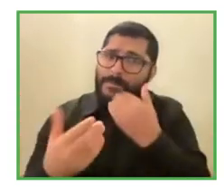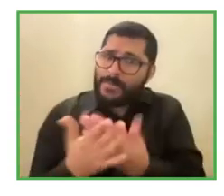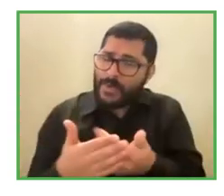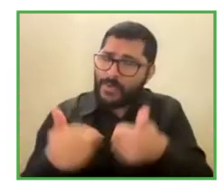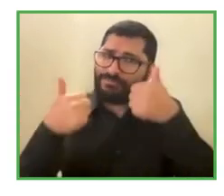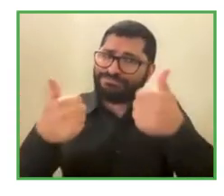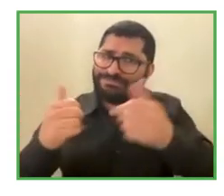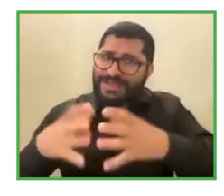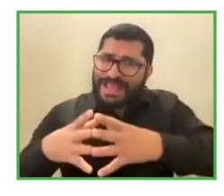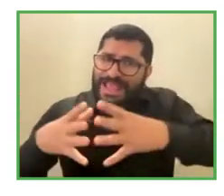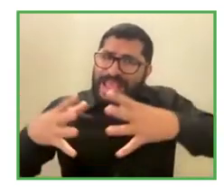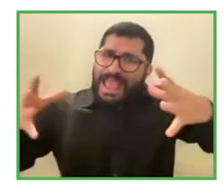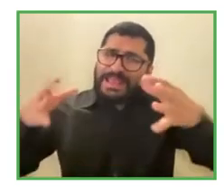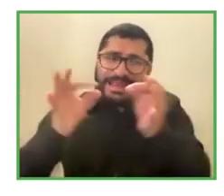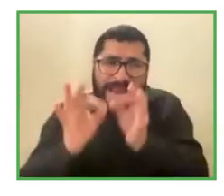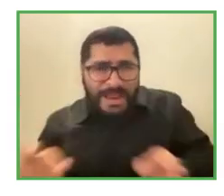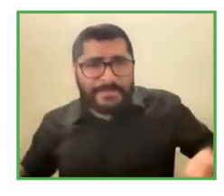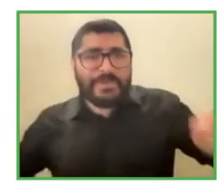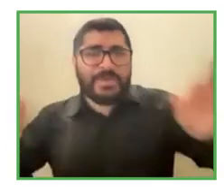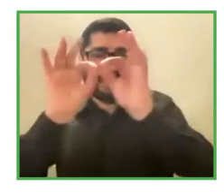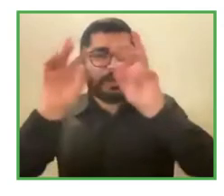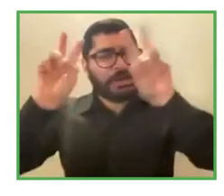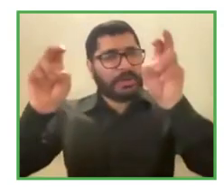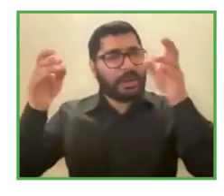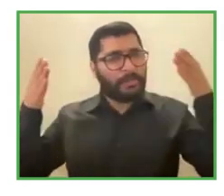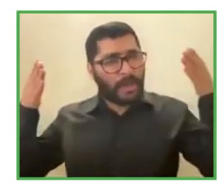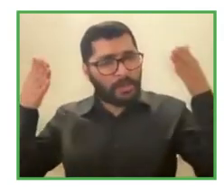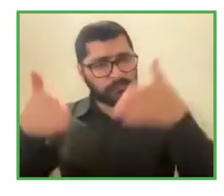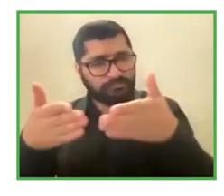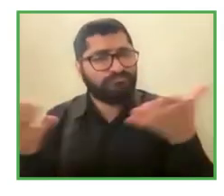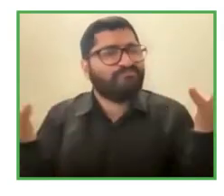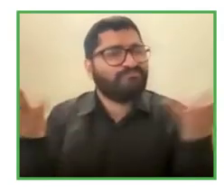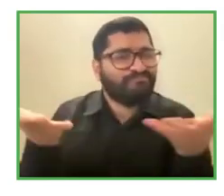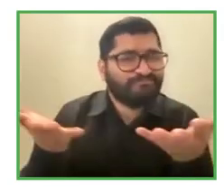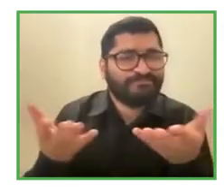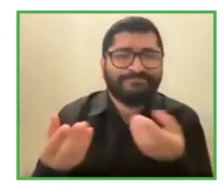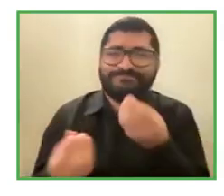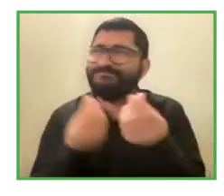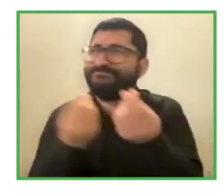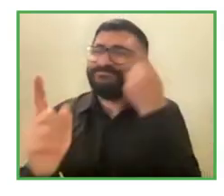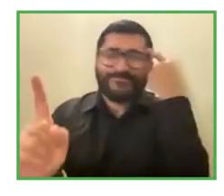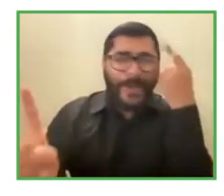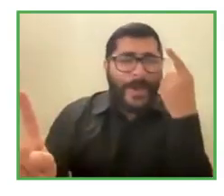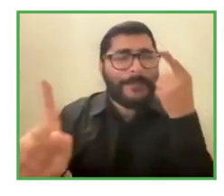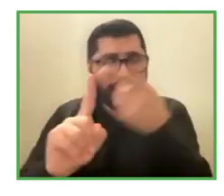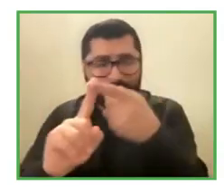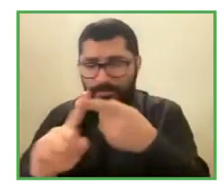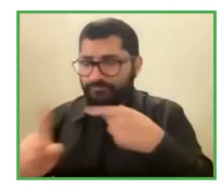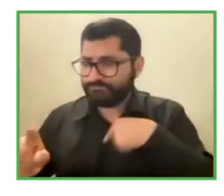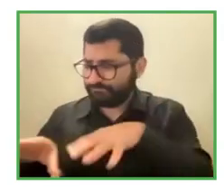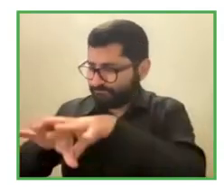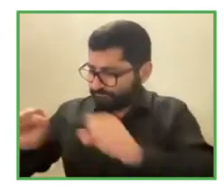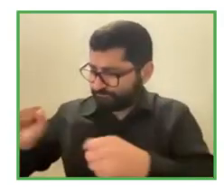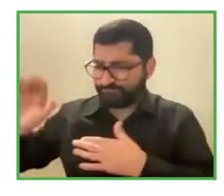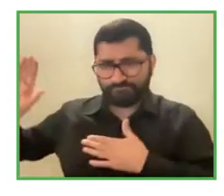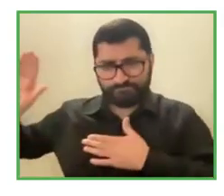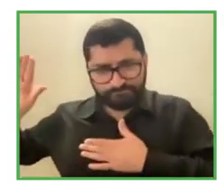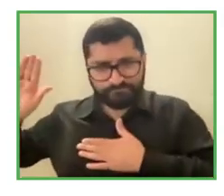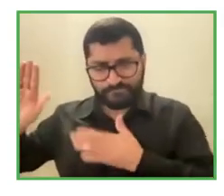an important project as this one that has the Pact of Productivity,